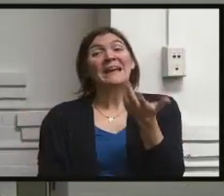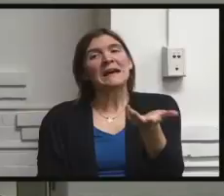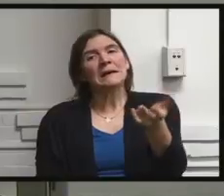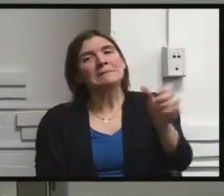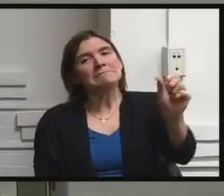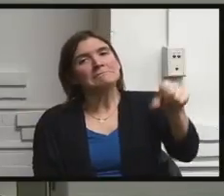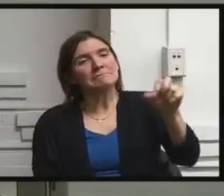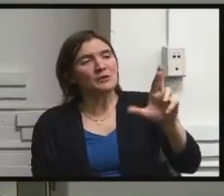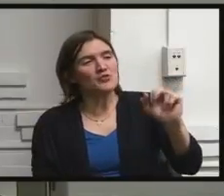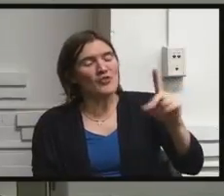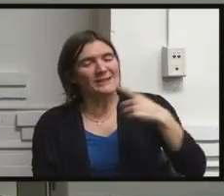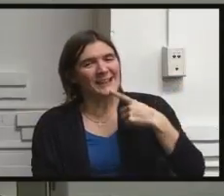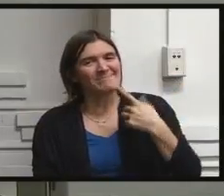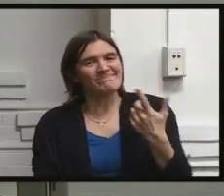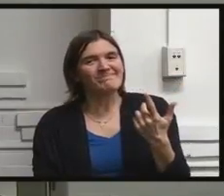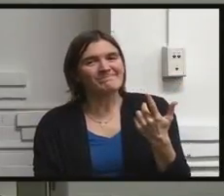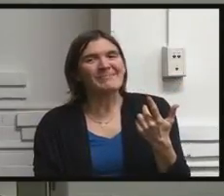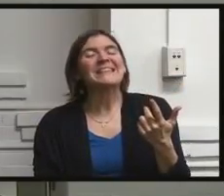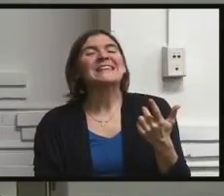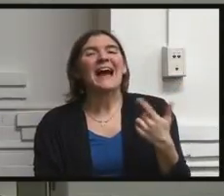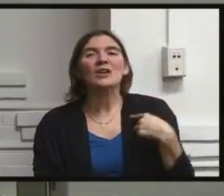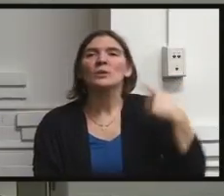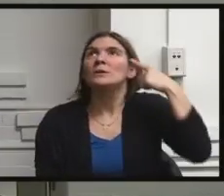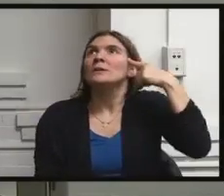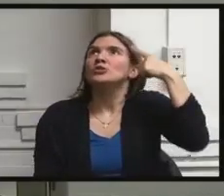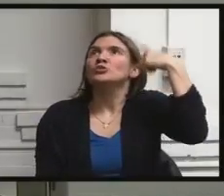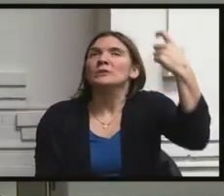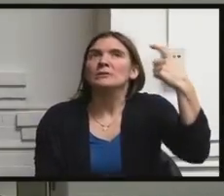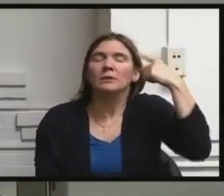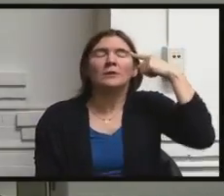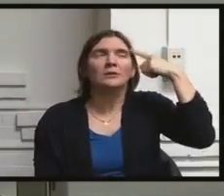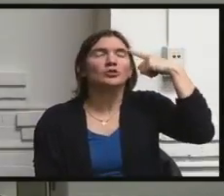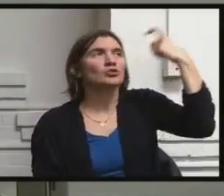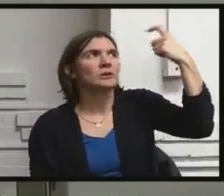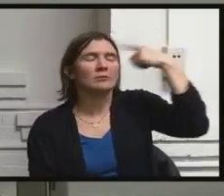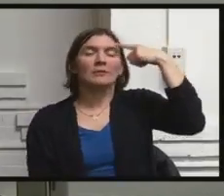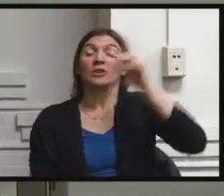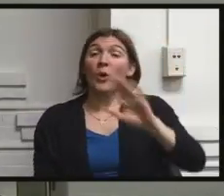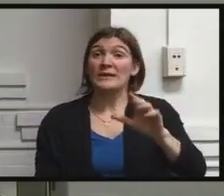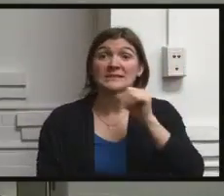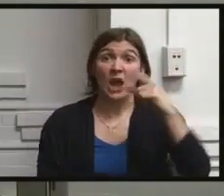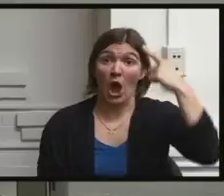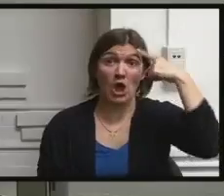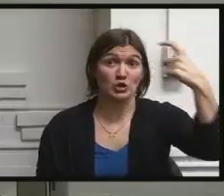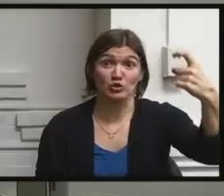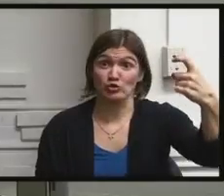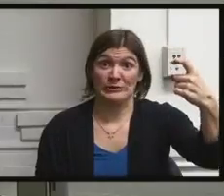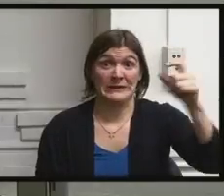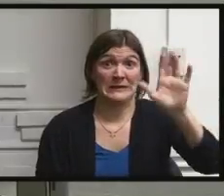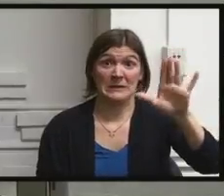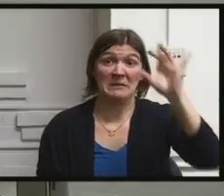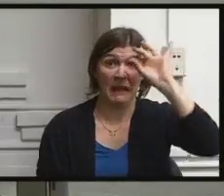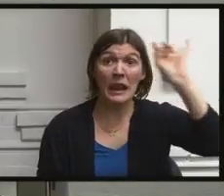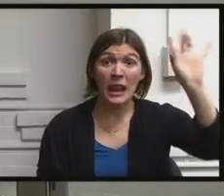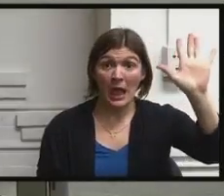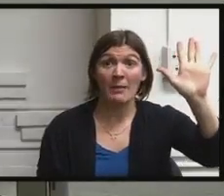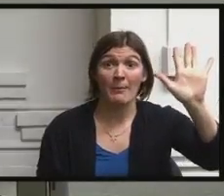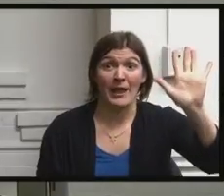Yeah, it comes back to you in little snippets in your dreams. This is not one of the things. No, really? Okay.